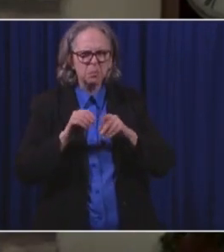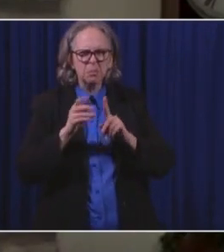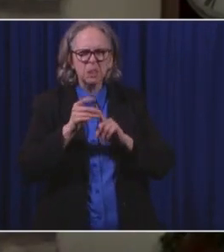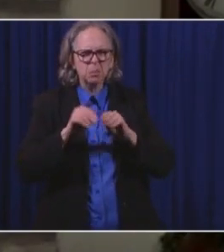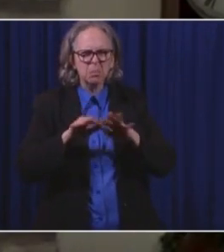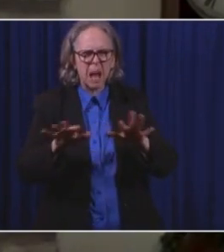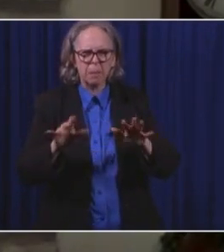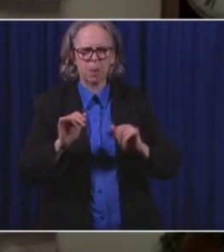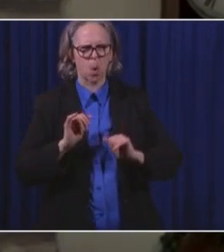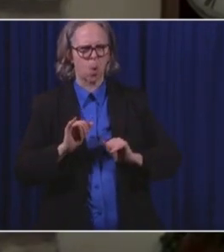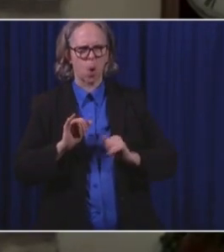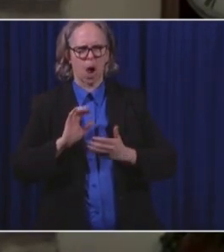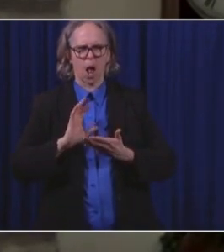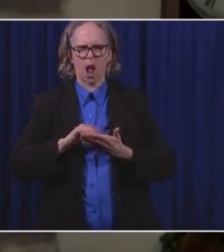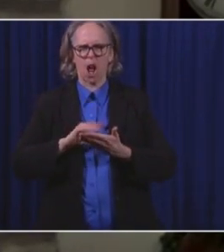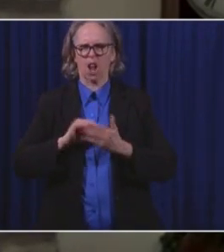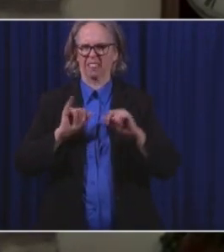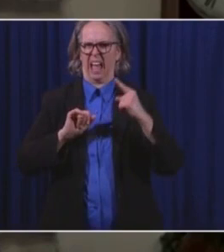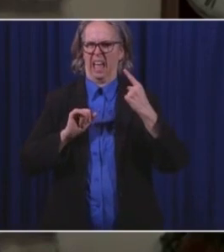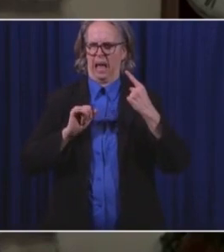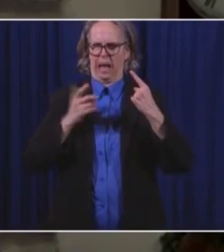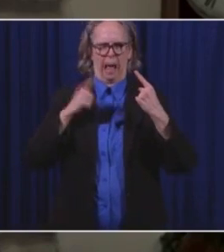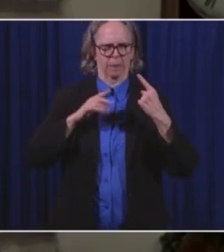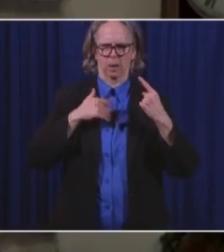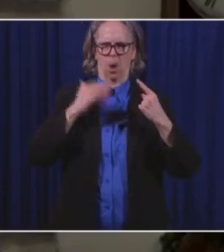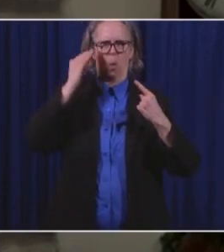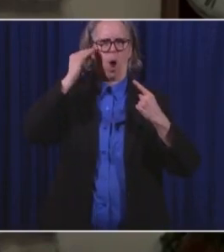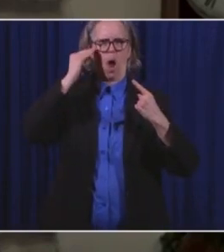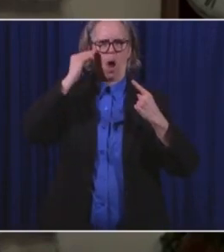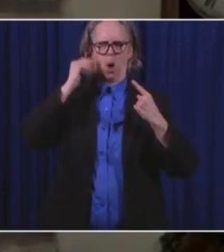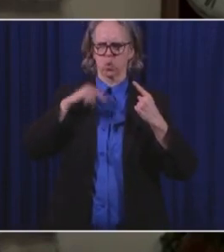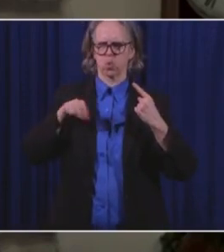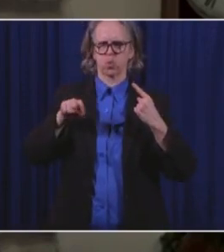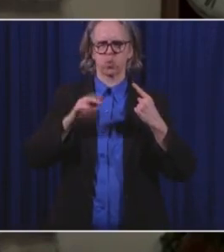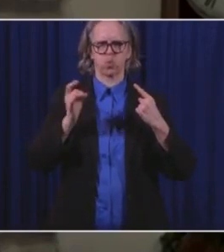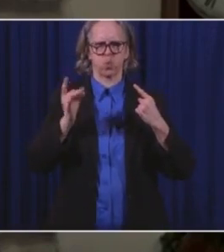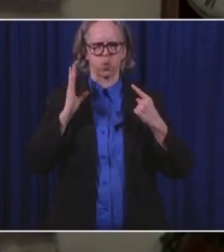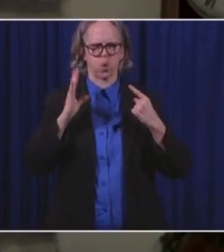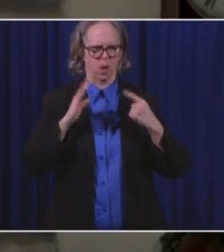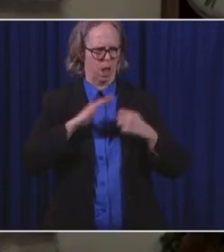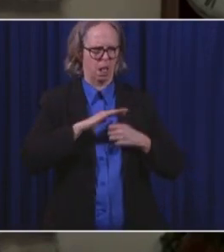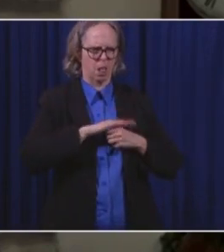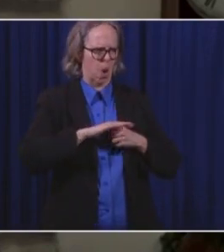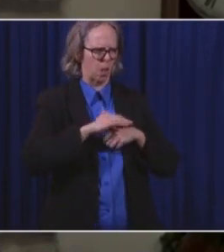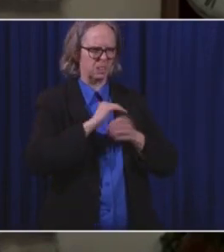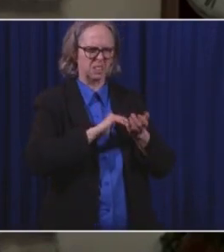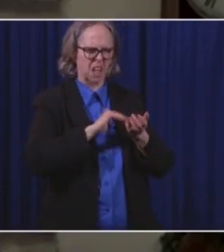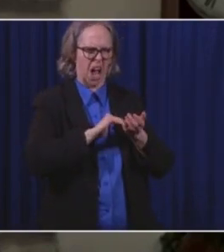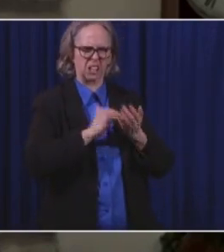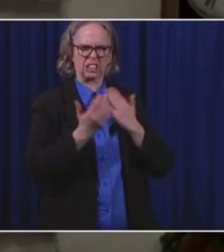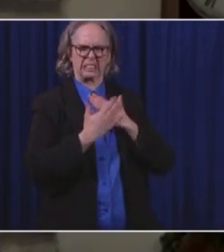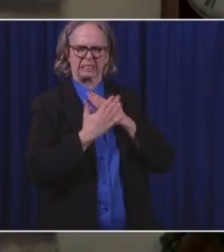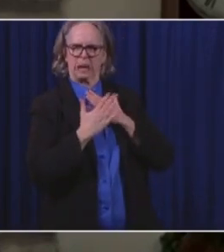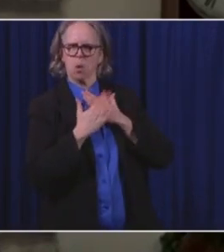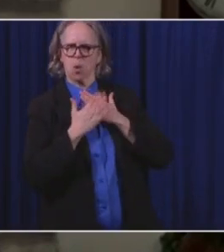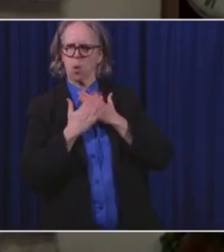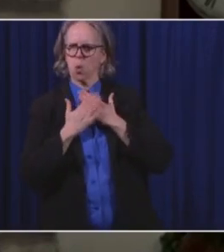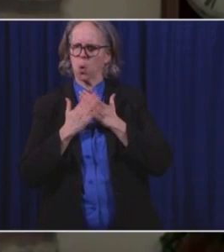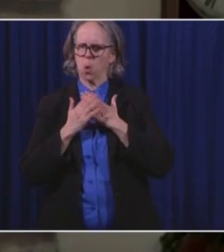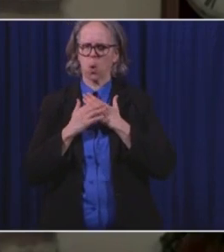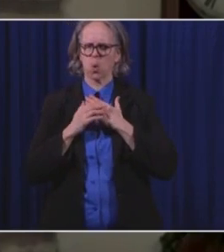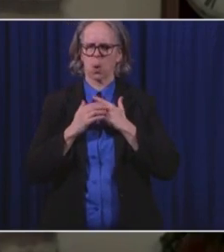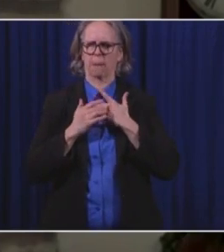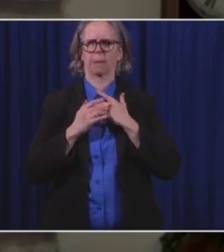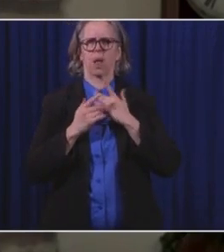started seeing that. They started hearing from medical professionals in their local counties, in their local areas of the state. I think that's one.